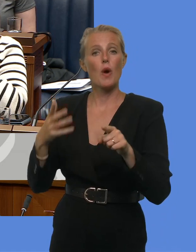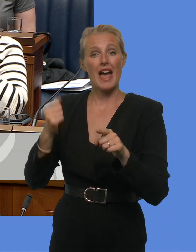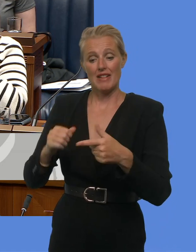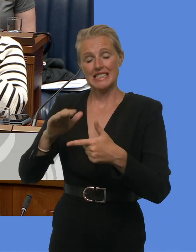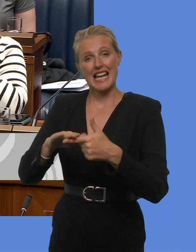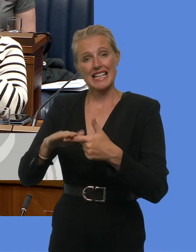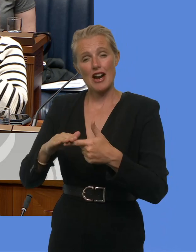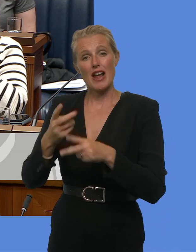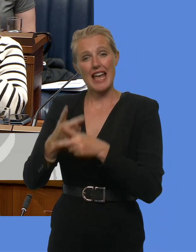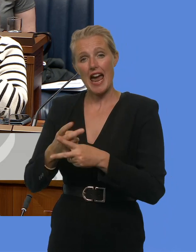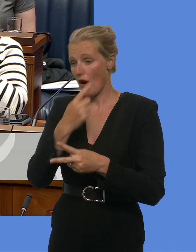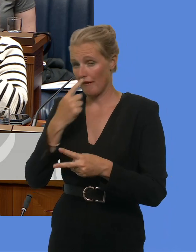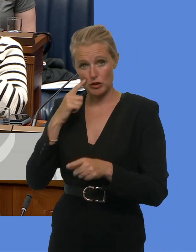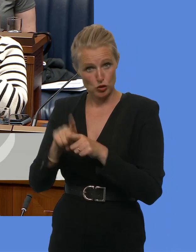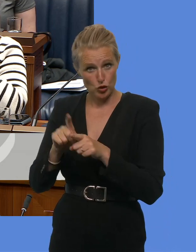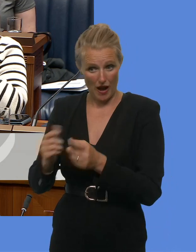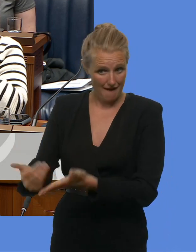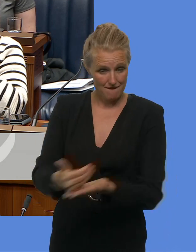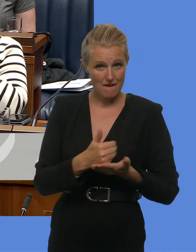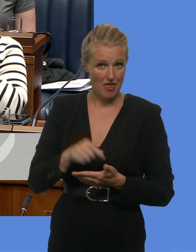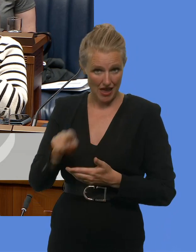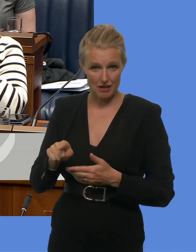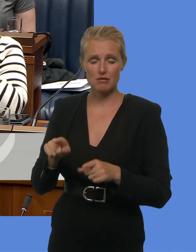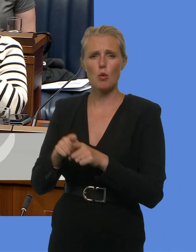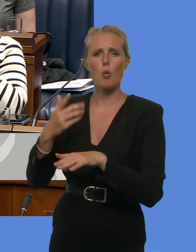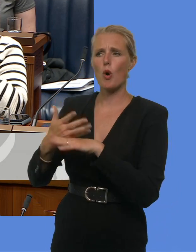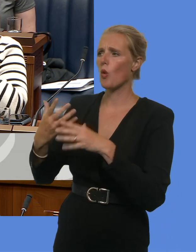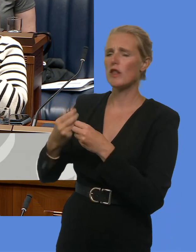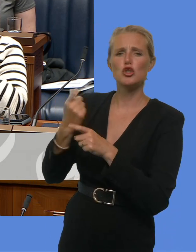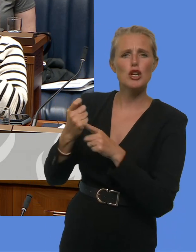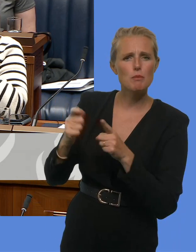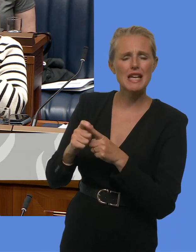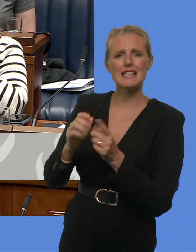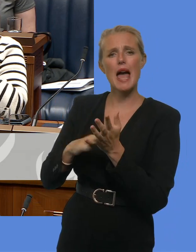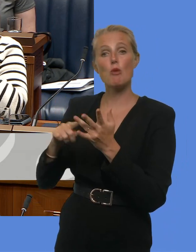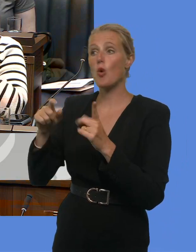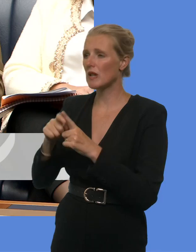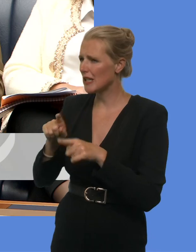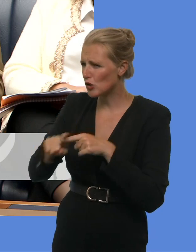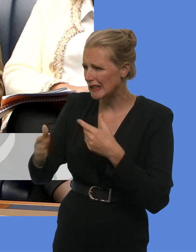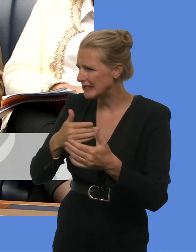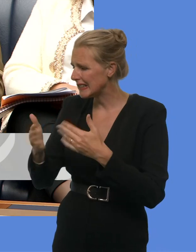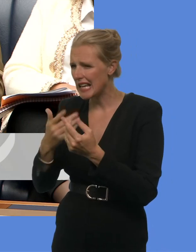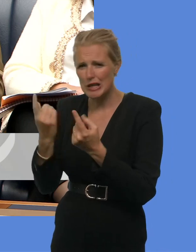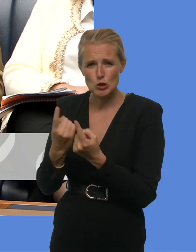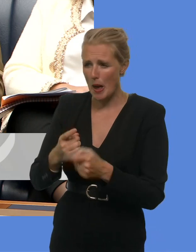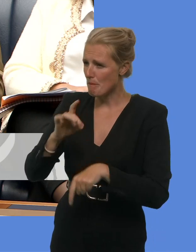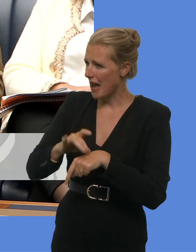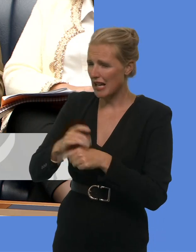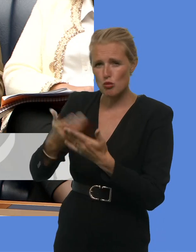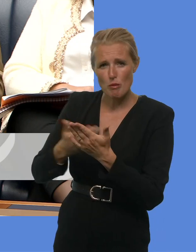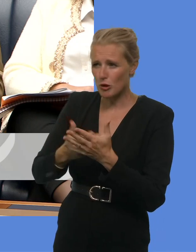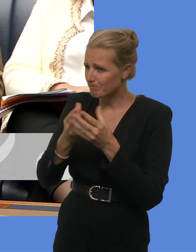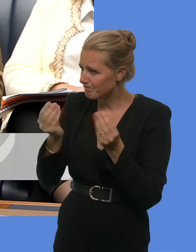care evidence is working well, and engagement continues with GPs and MOD to address issues around medical reports and evidence